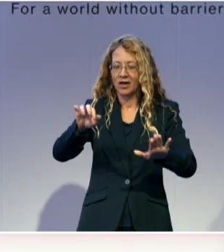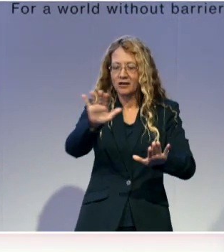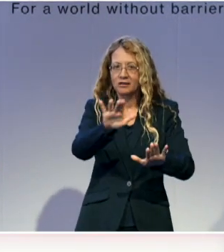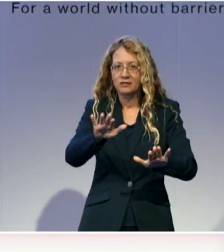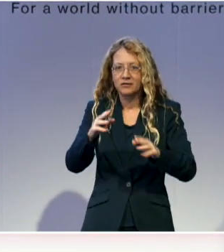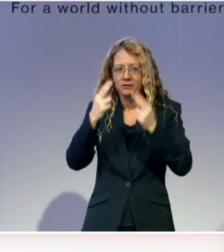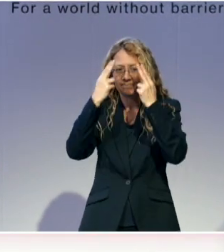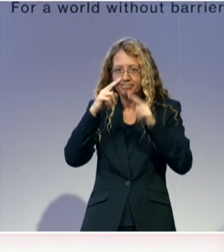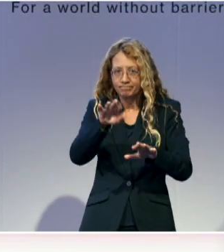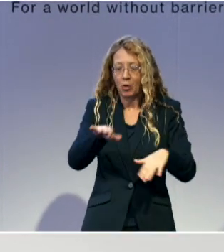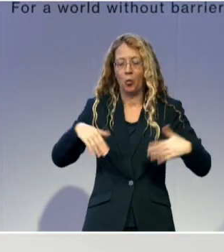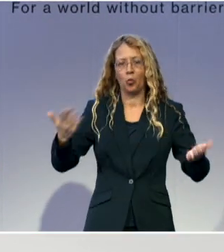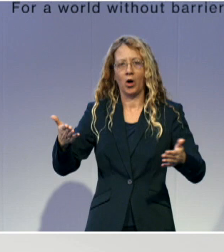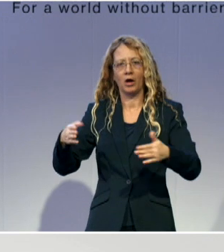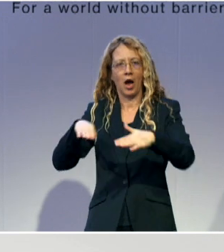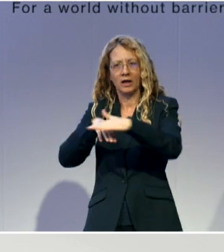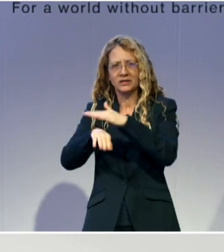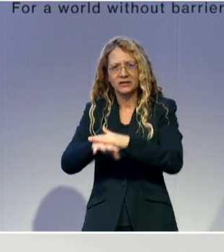hospitals.